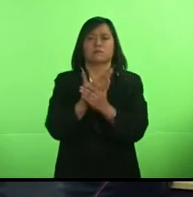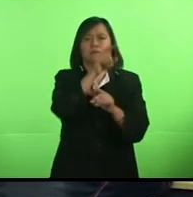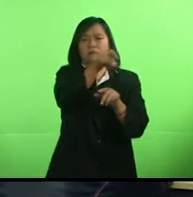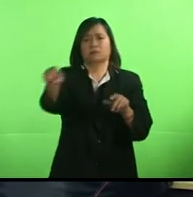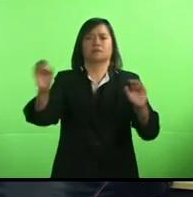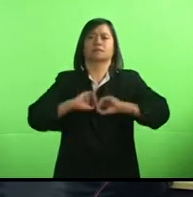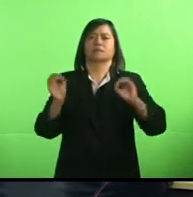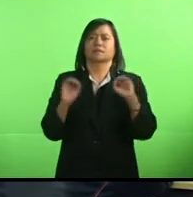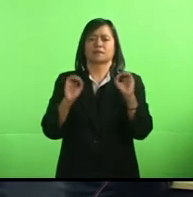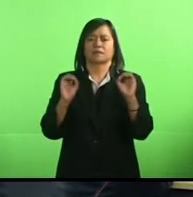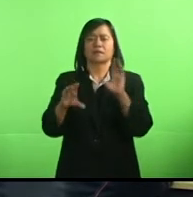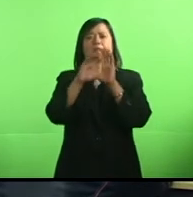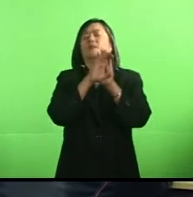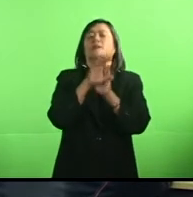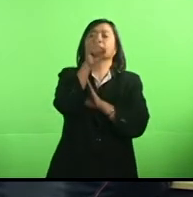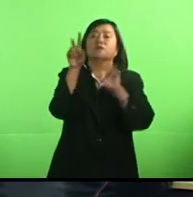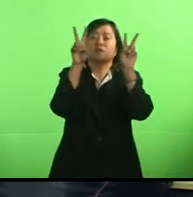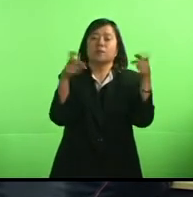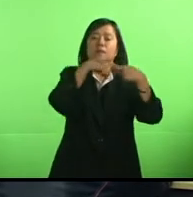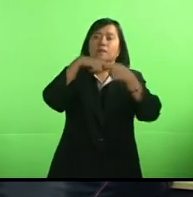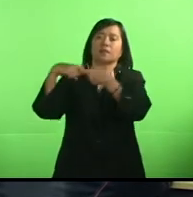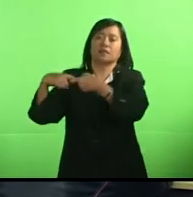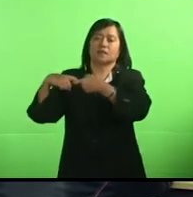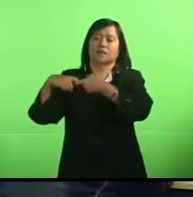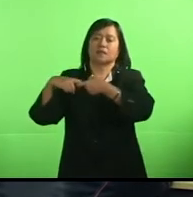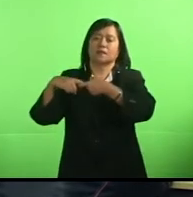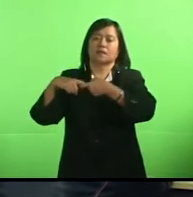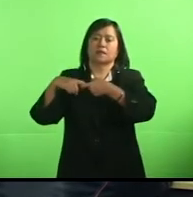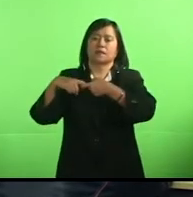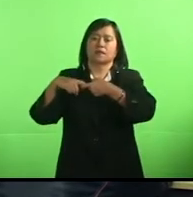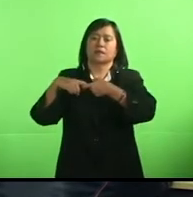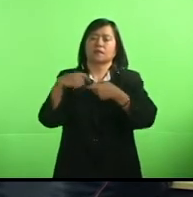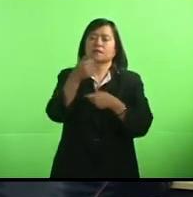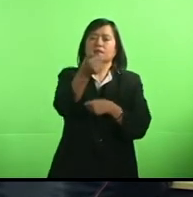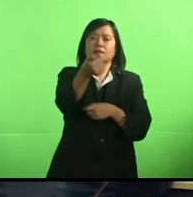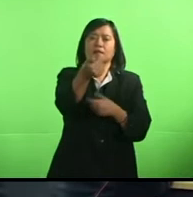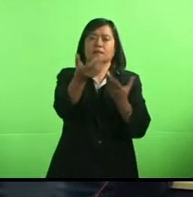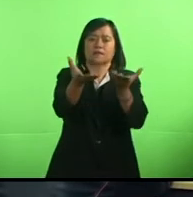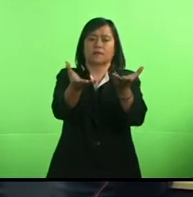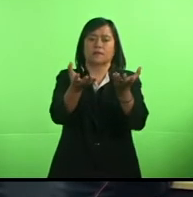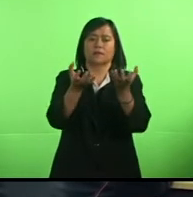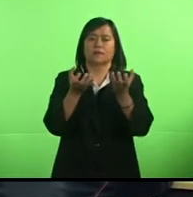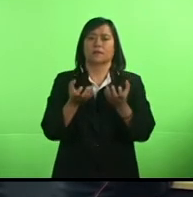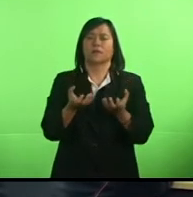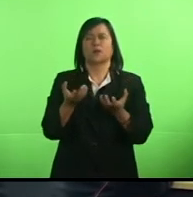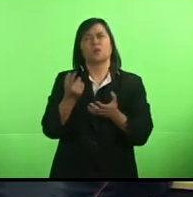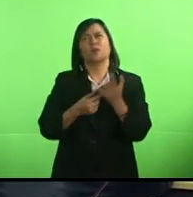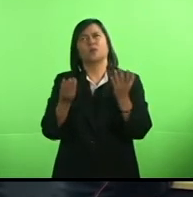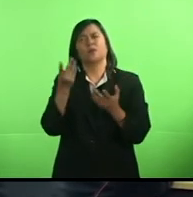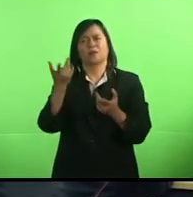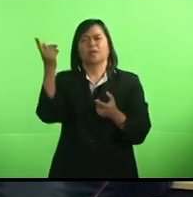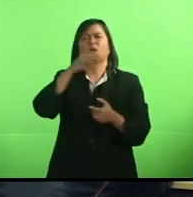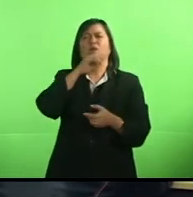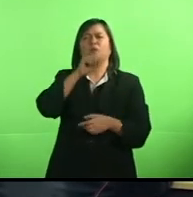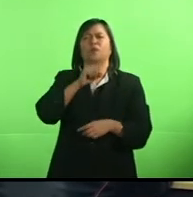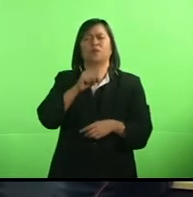Okay? For example, you have one topic is about, let's say, what? You want to, this is an old issue, but then